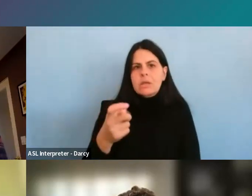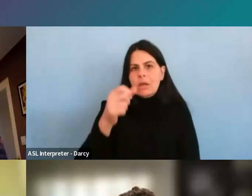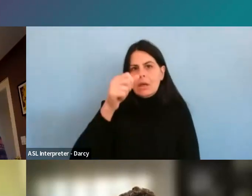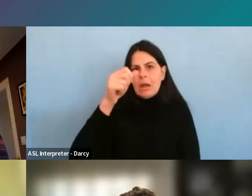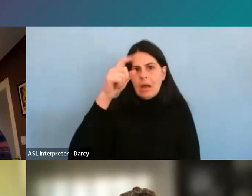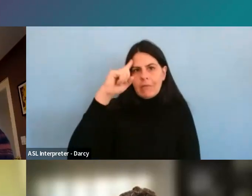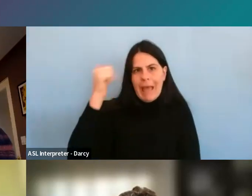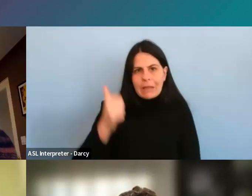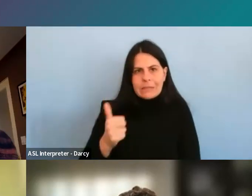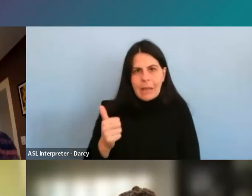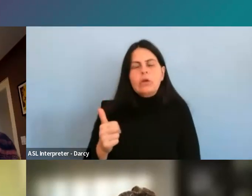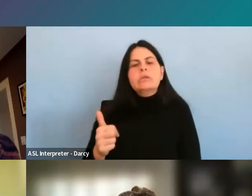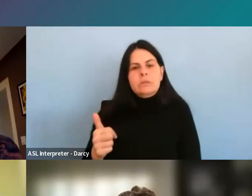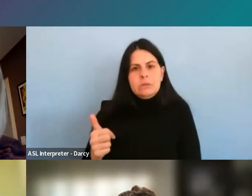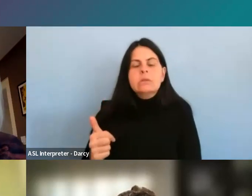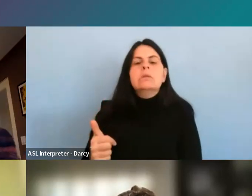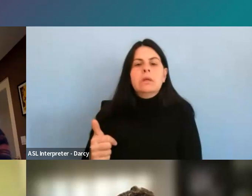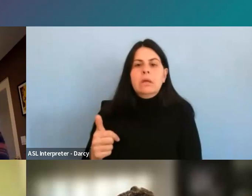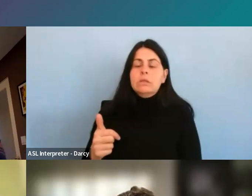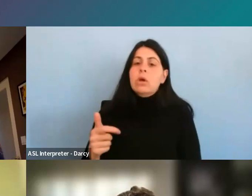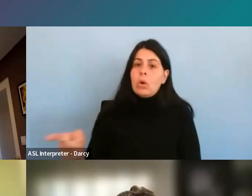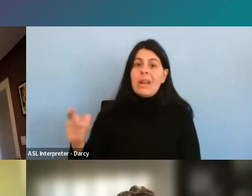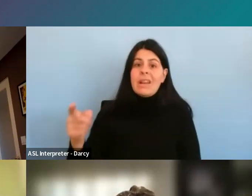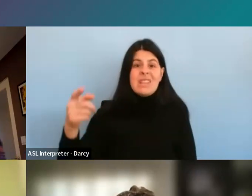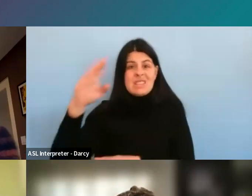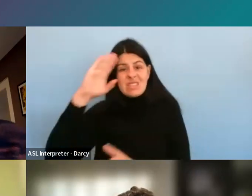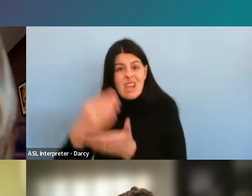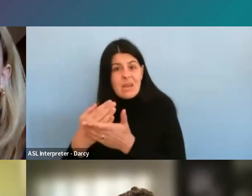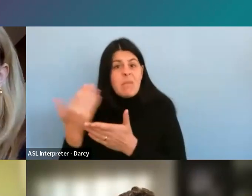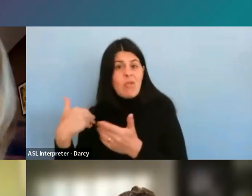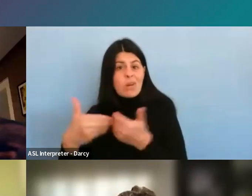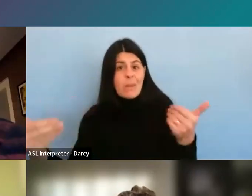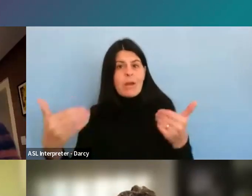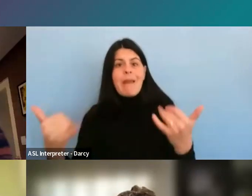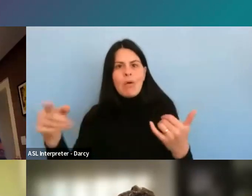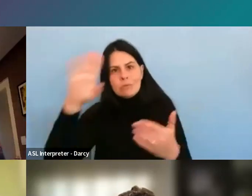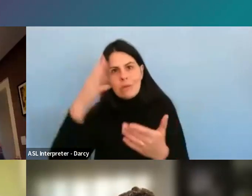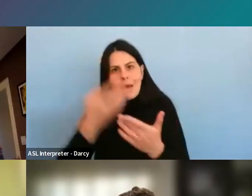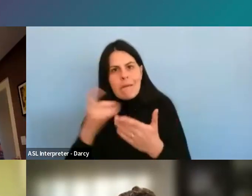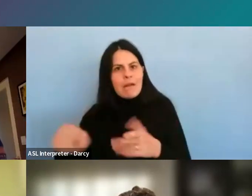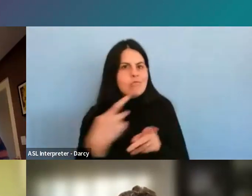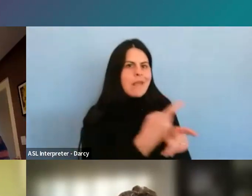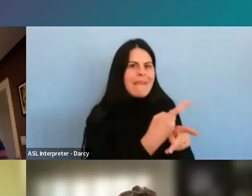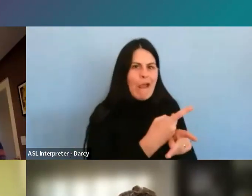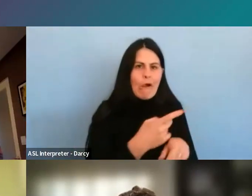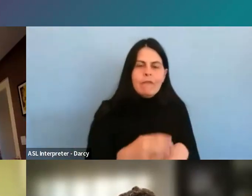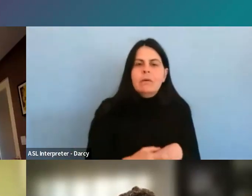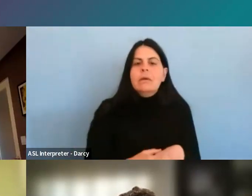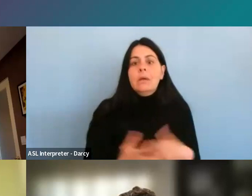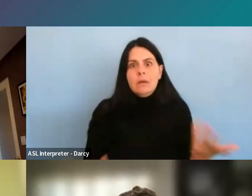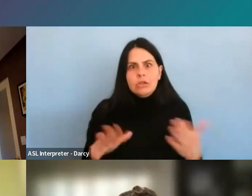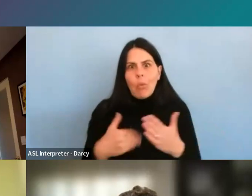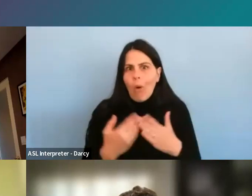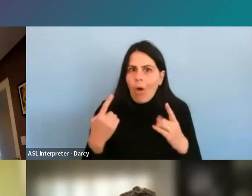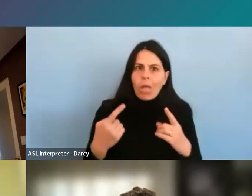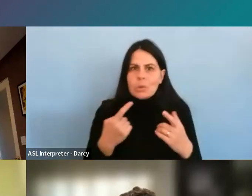he was essentially estranged from, and the son has to start taking care of him. So this is all to say that